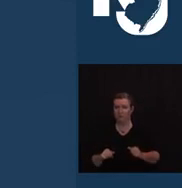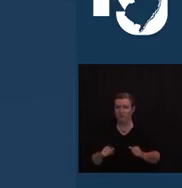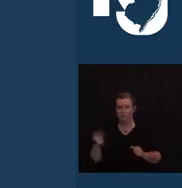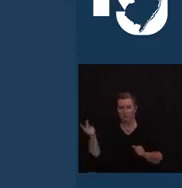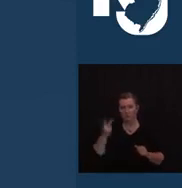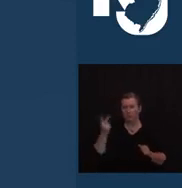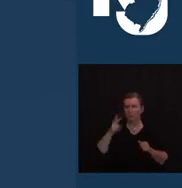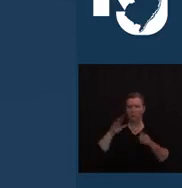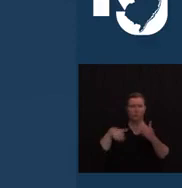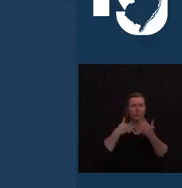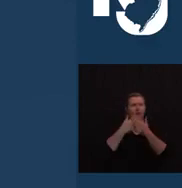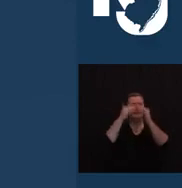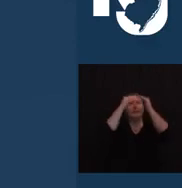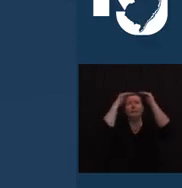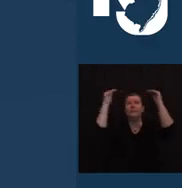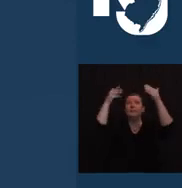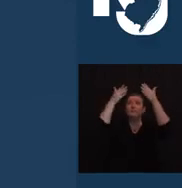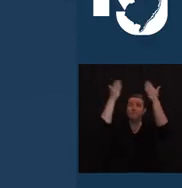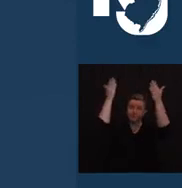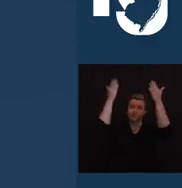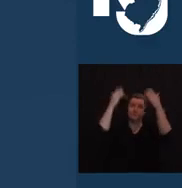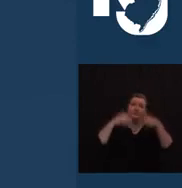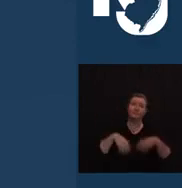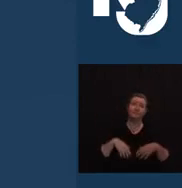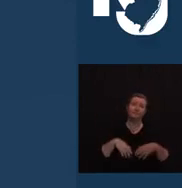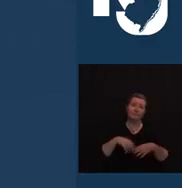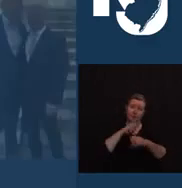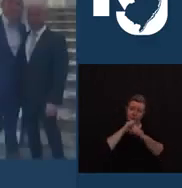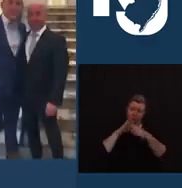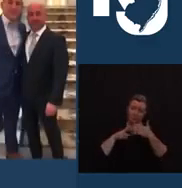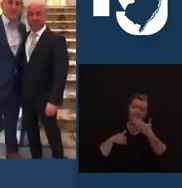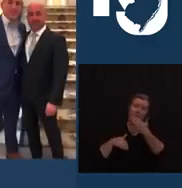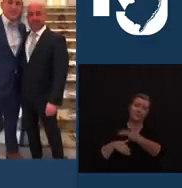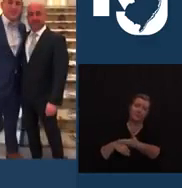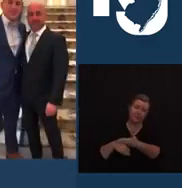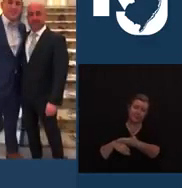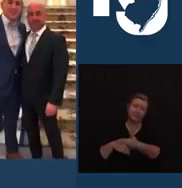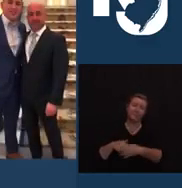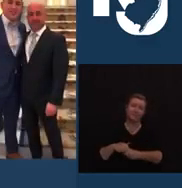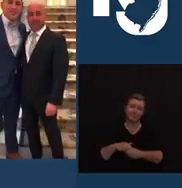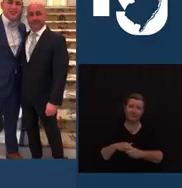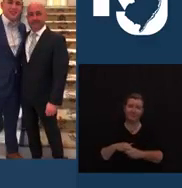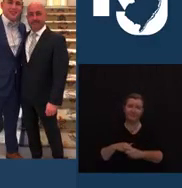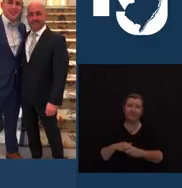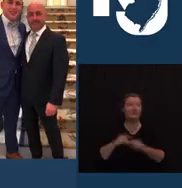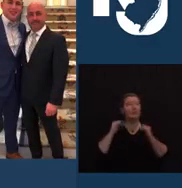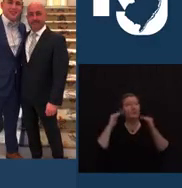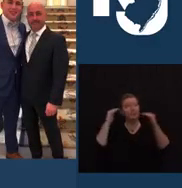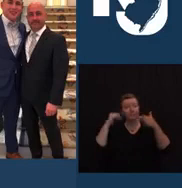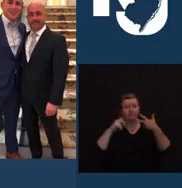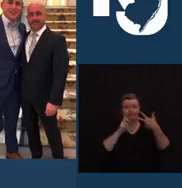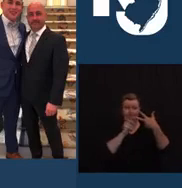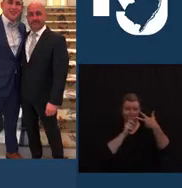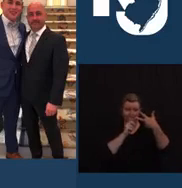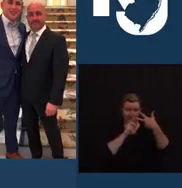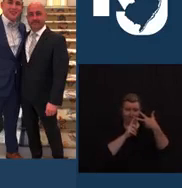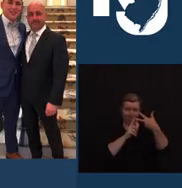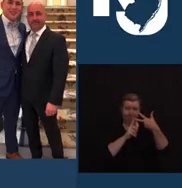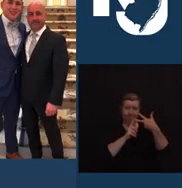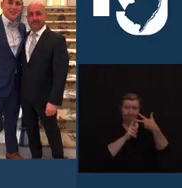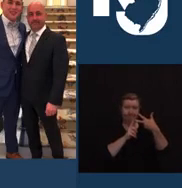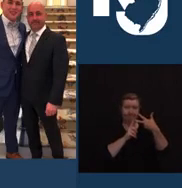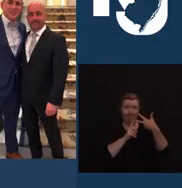all those who they left behind. God bless them both. And today we also remember this guy,